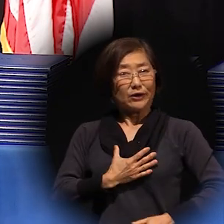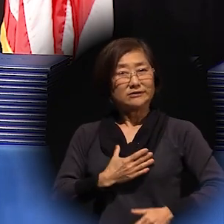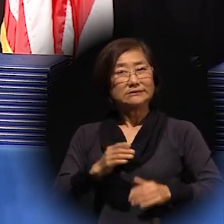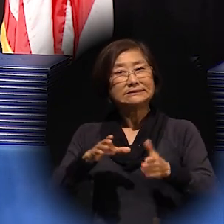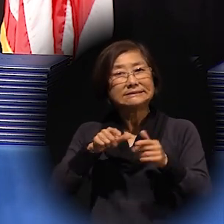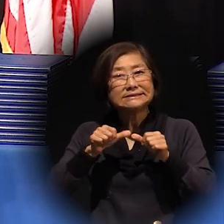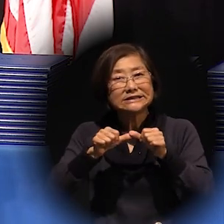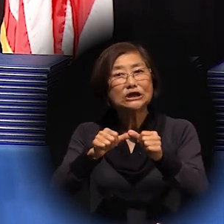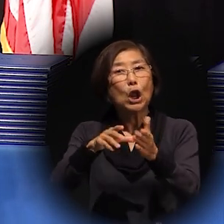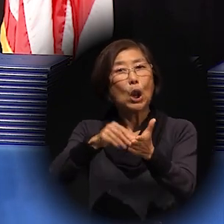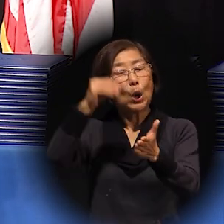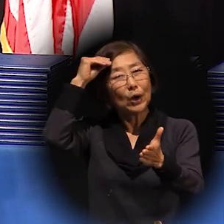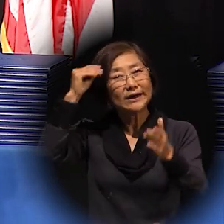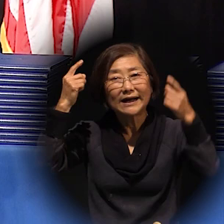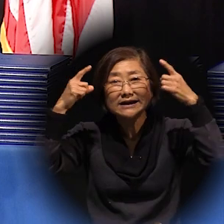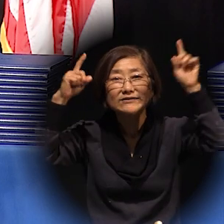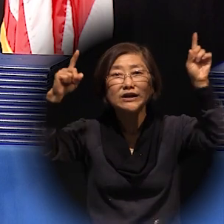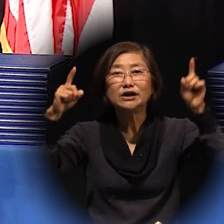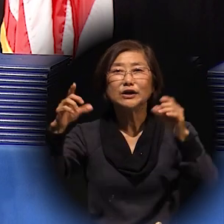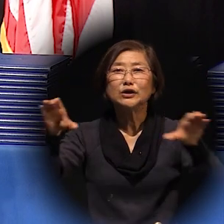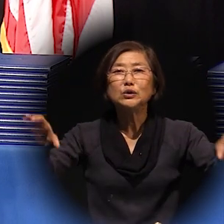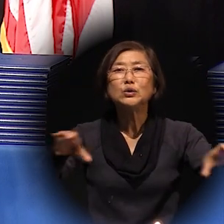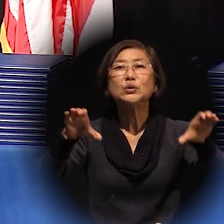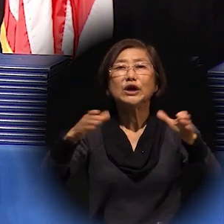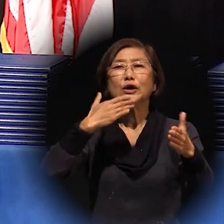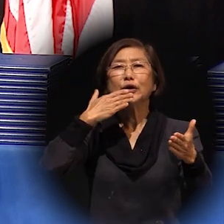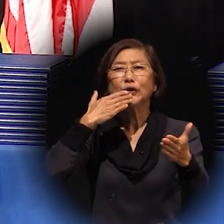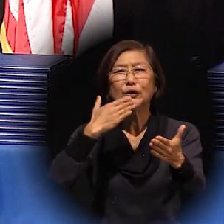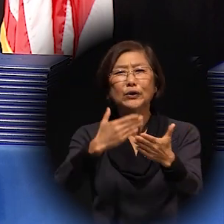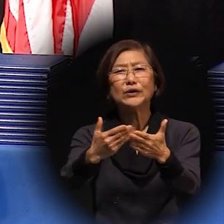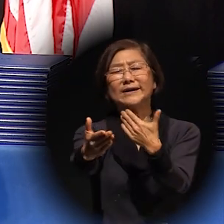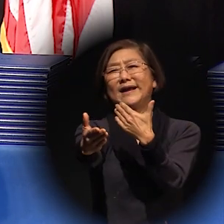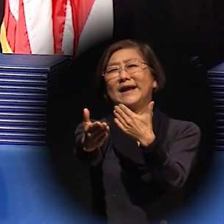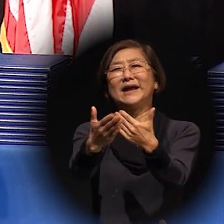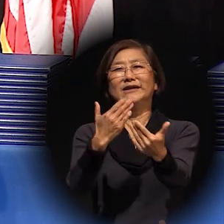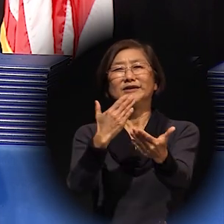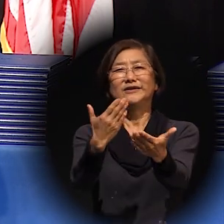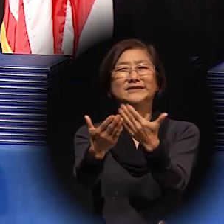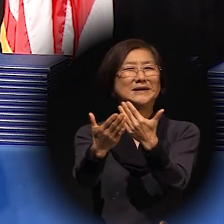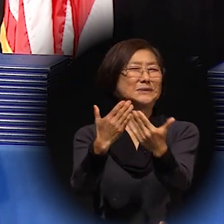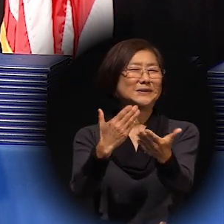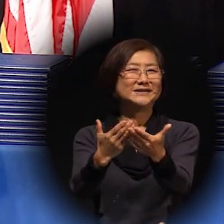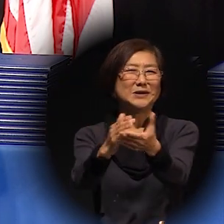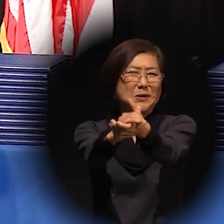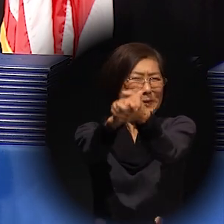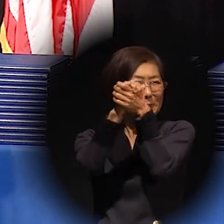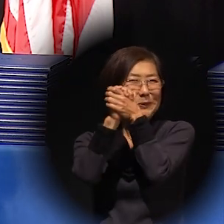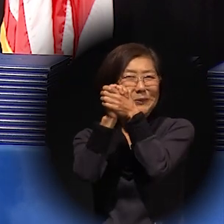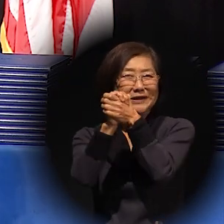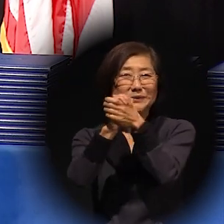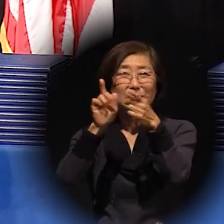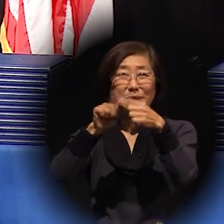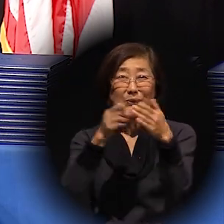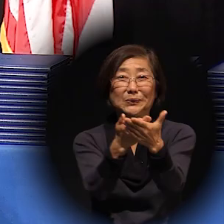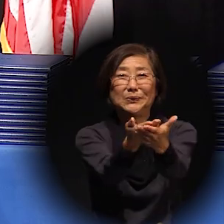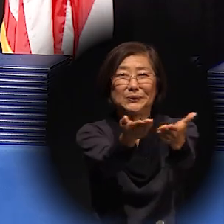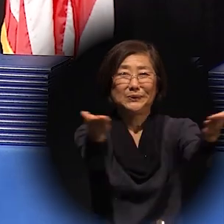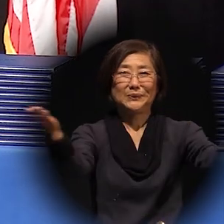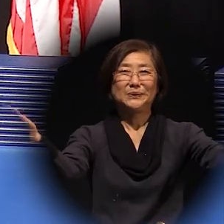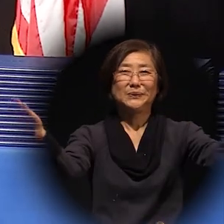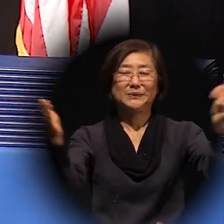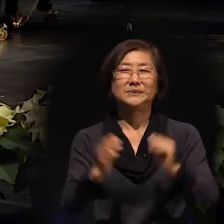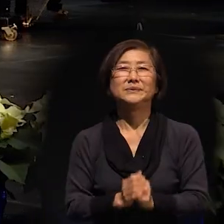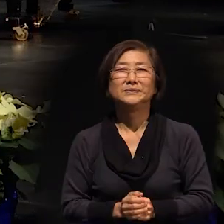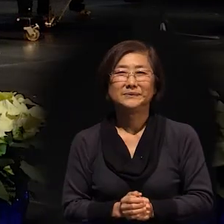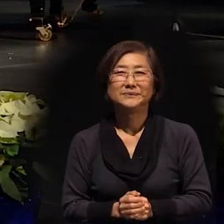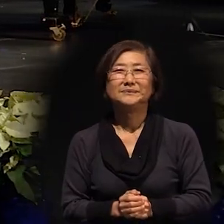learning, achieving, and doing good anyway. Congratulations to you.